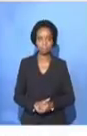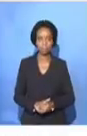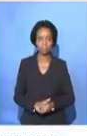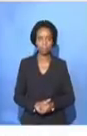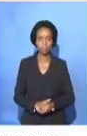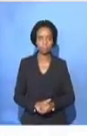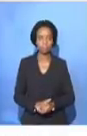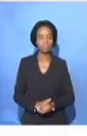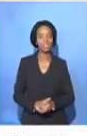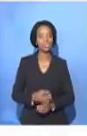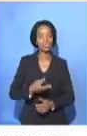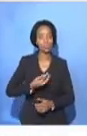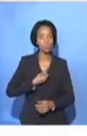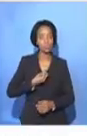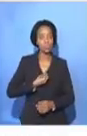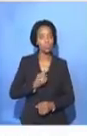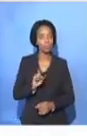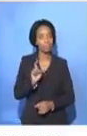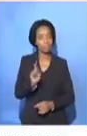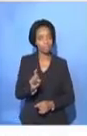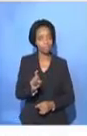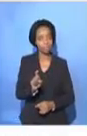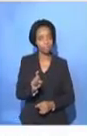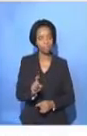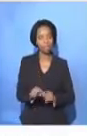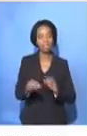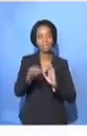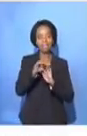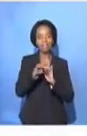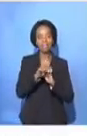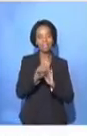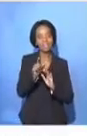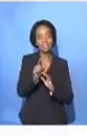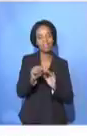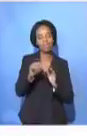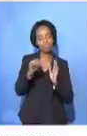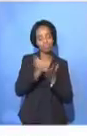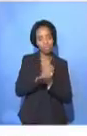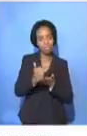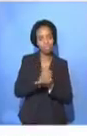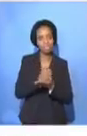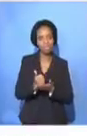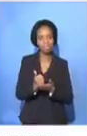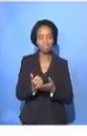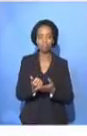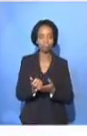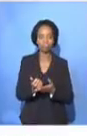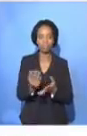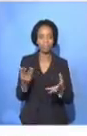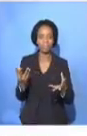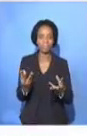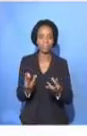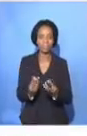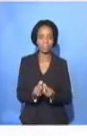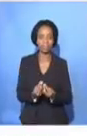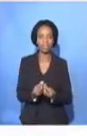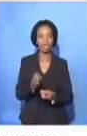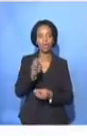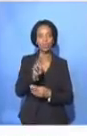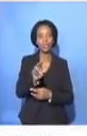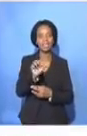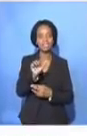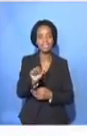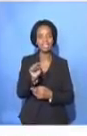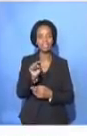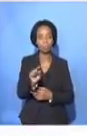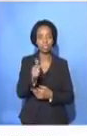Proportionally, the youth are the least registered group for voting purposes. Out of 26.7